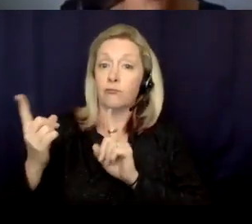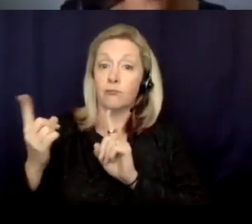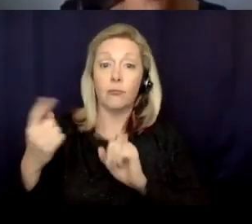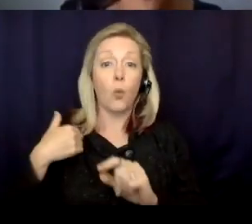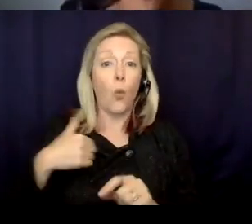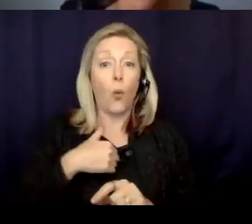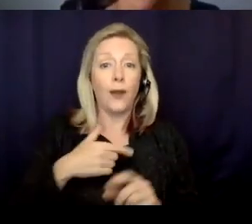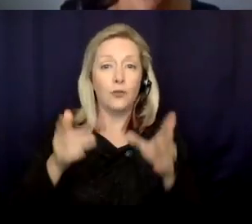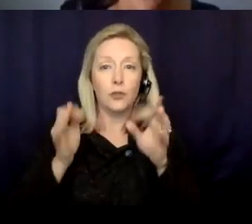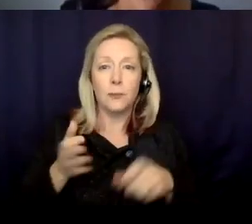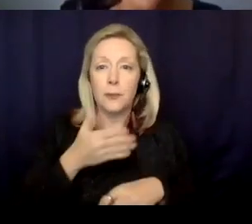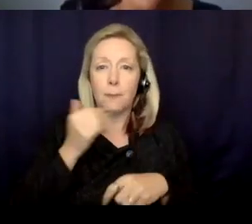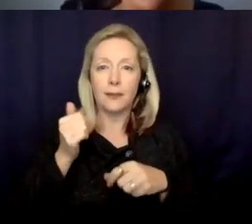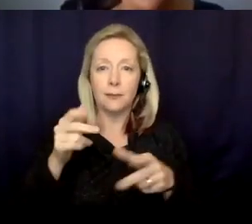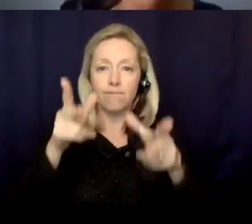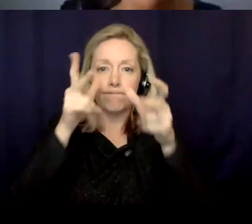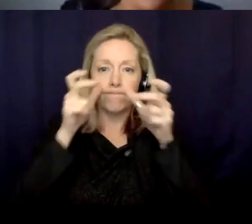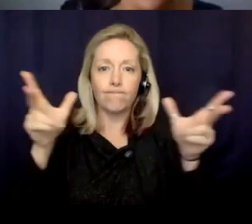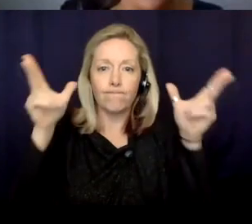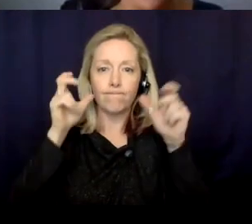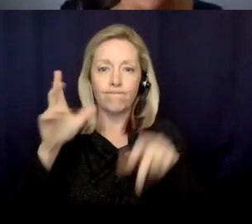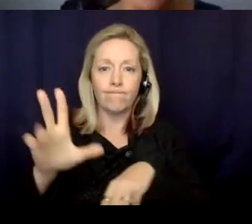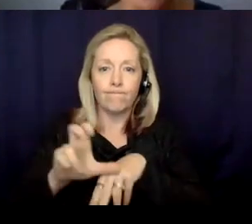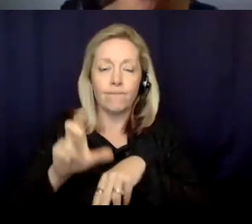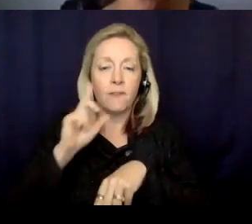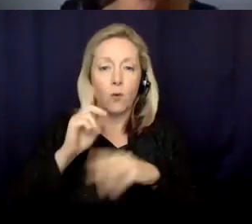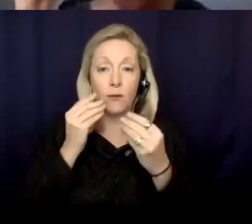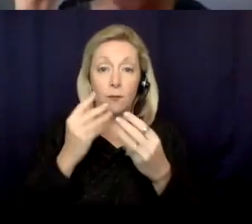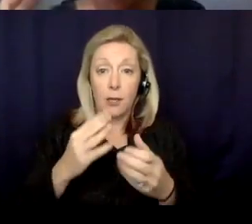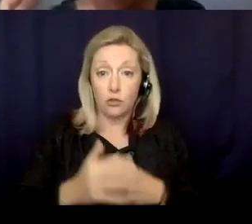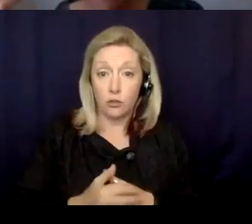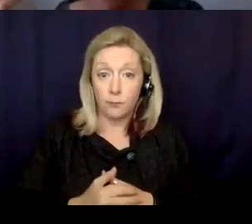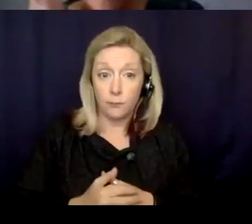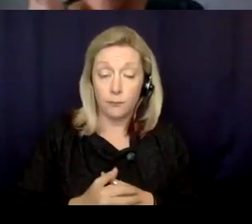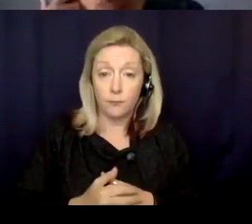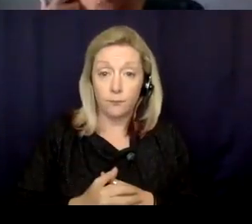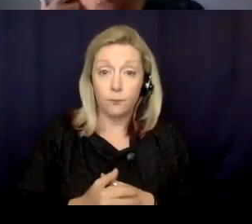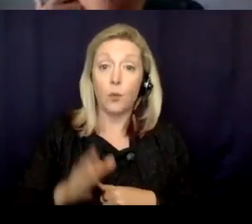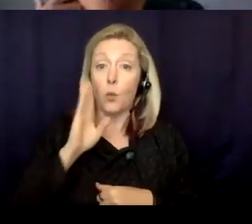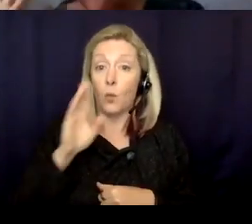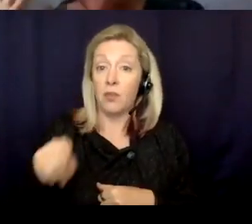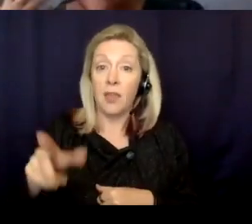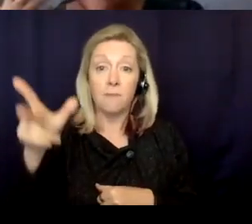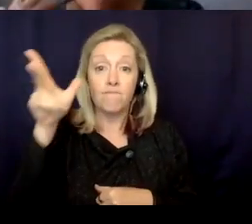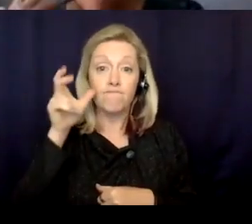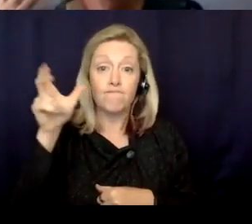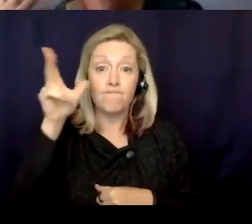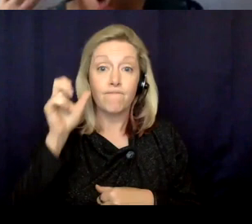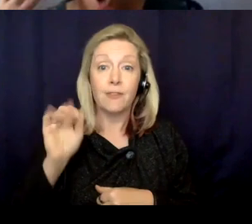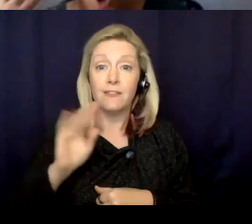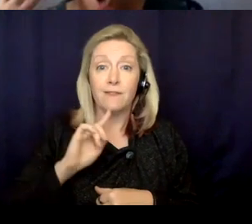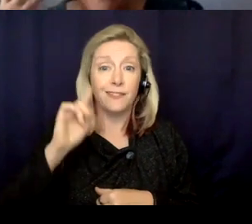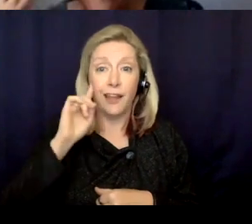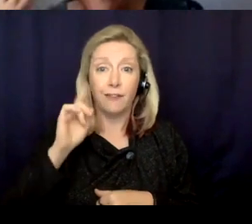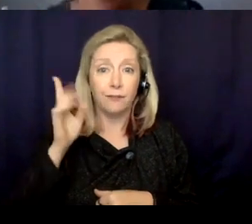best channels for taking in information. So are they going to do it auditorily? If they're deaf, no, they're